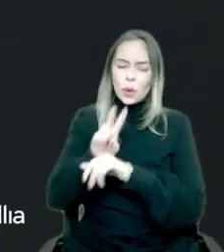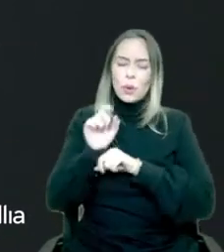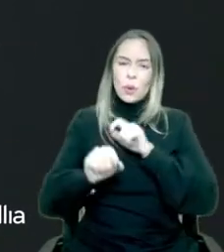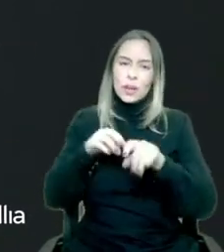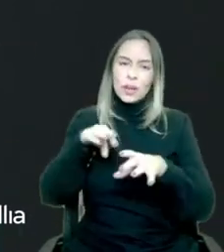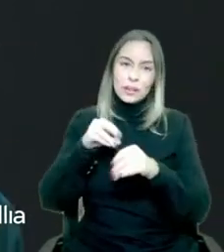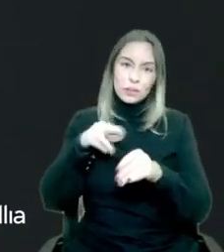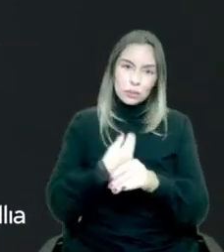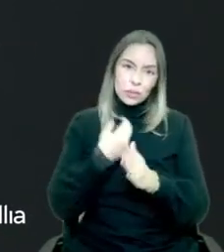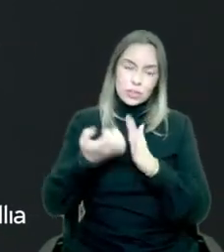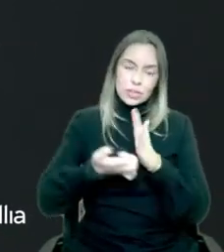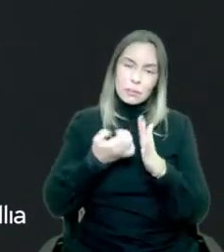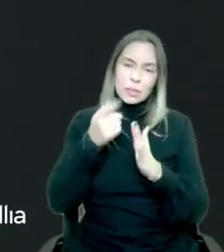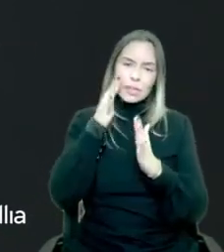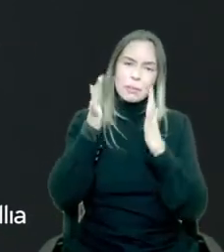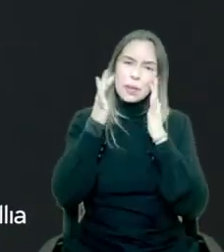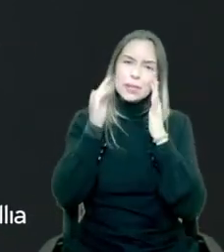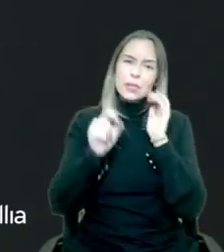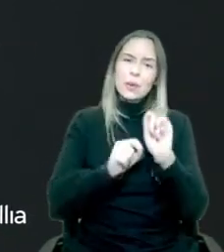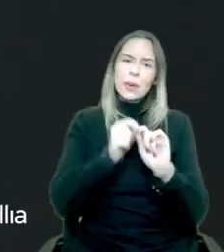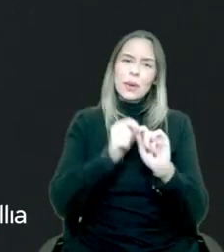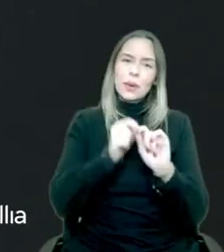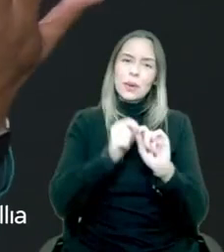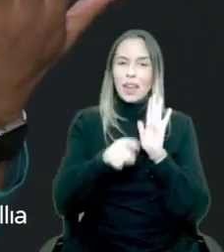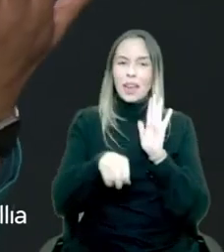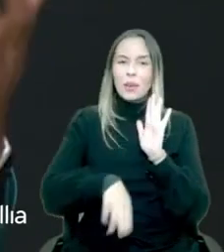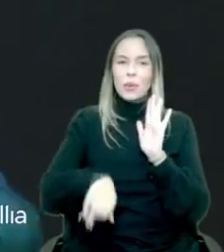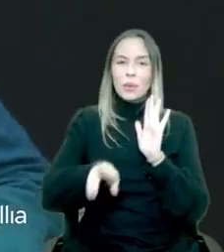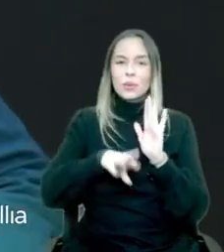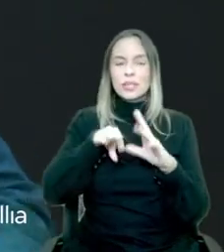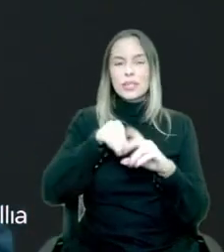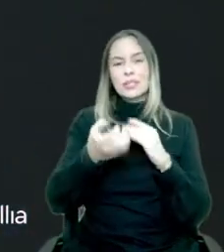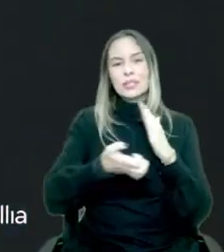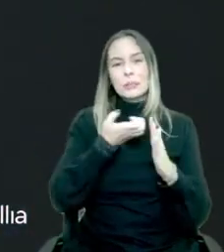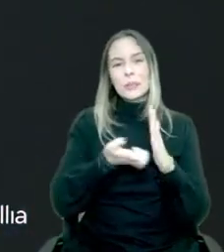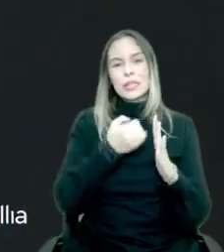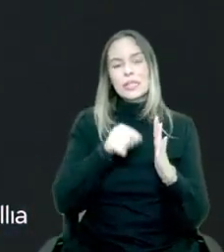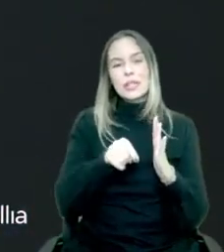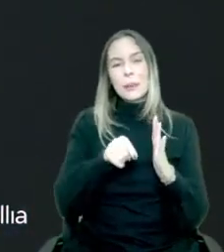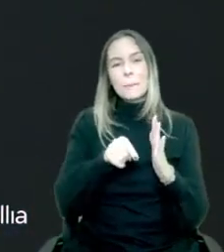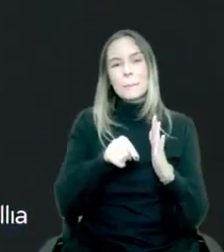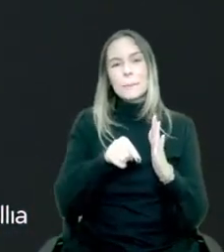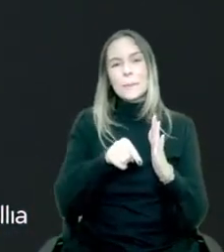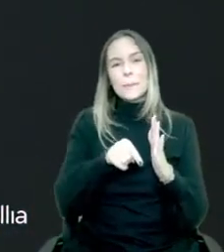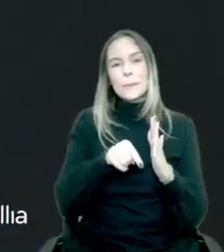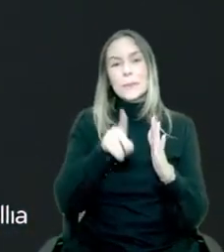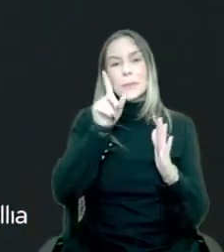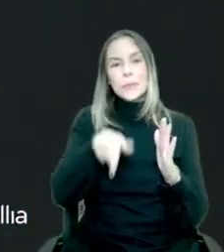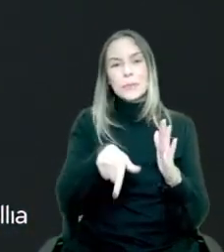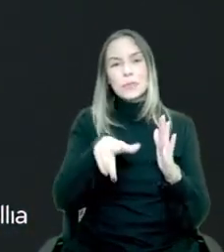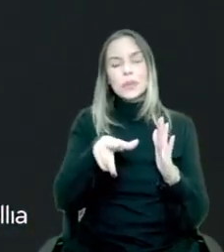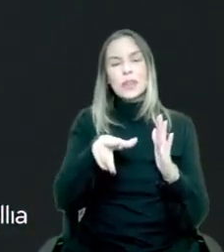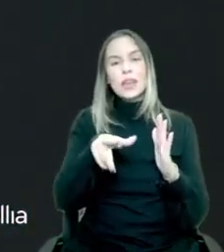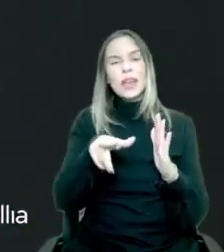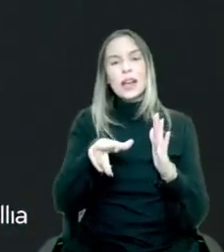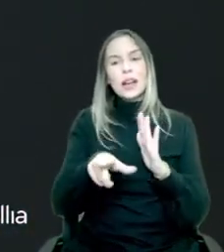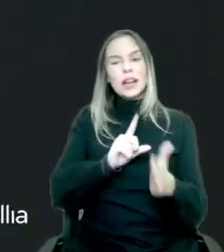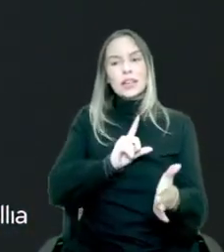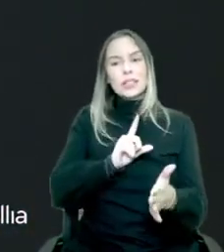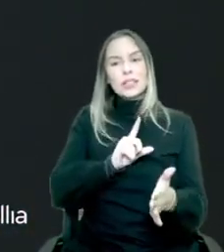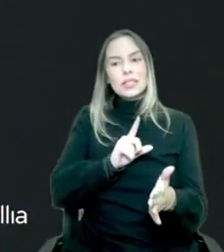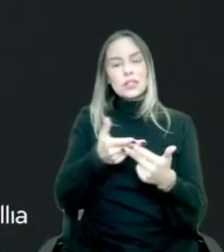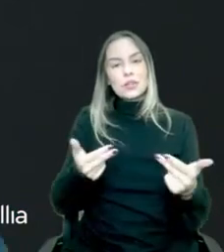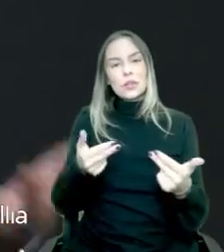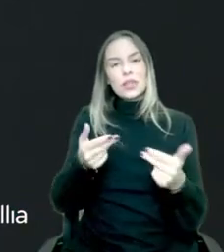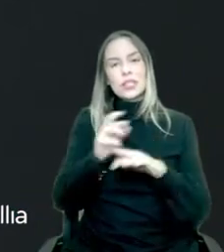AI has been in our, we've been using that in our company since maybe 6 years ago or earlier, and there's all sorts of different applications we can use that for. And